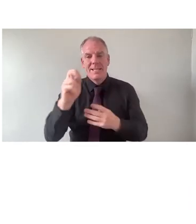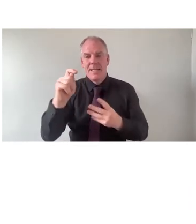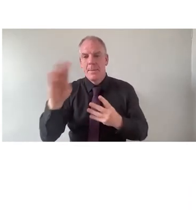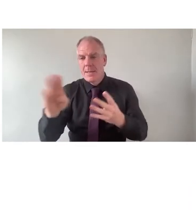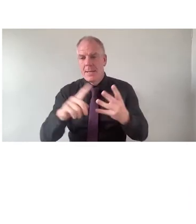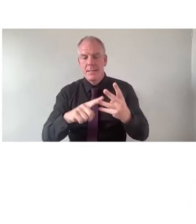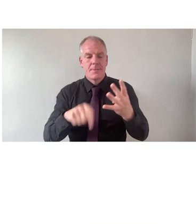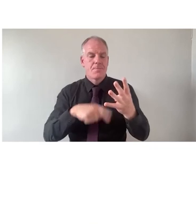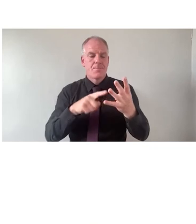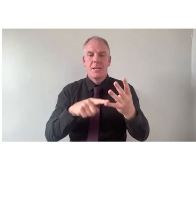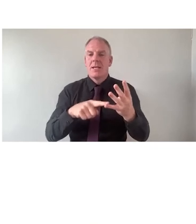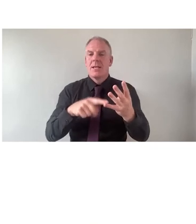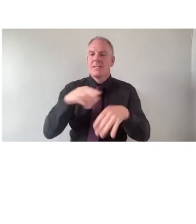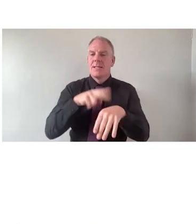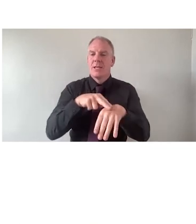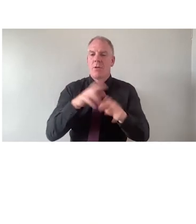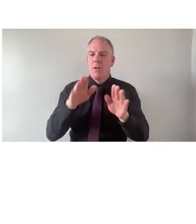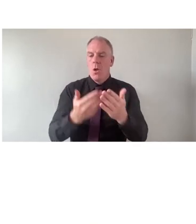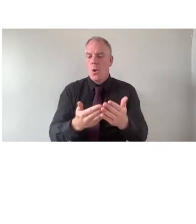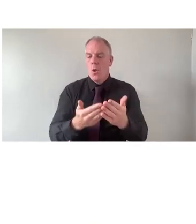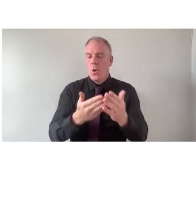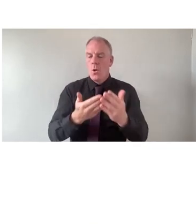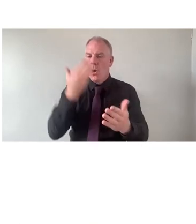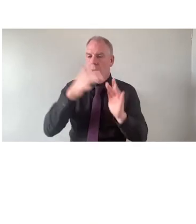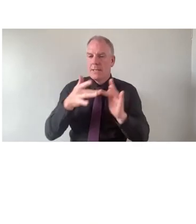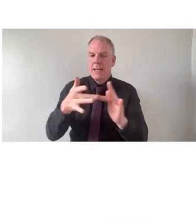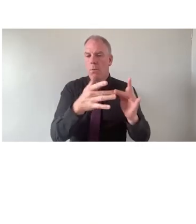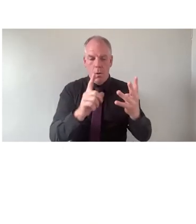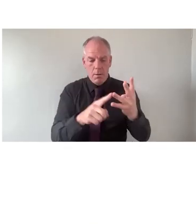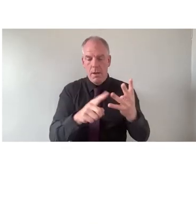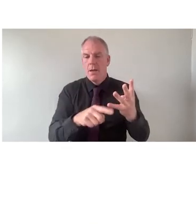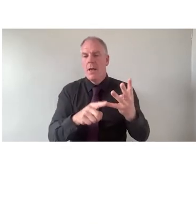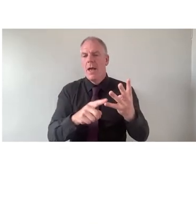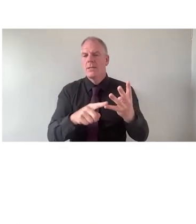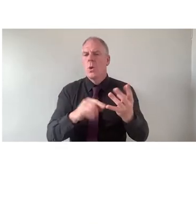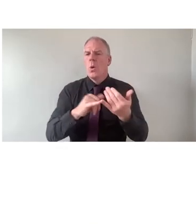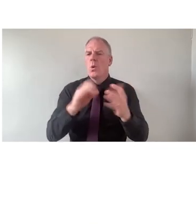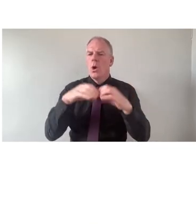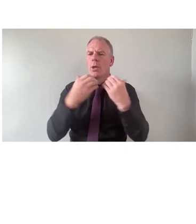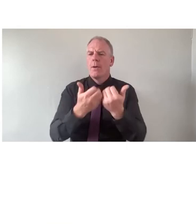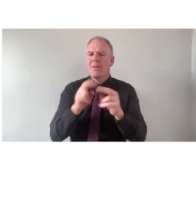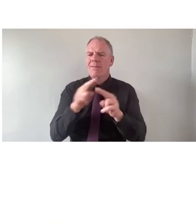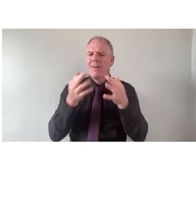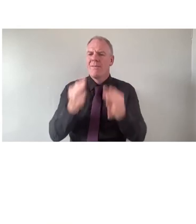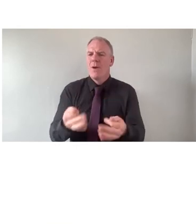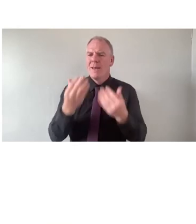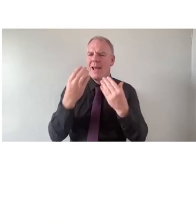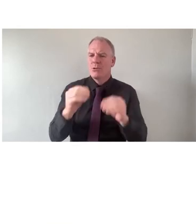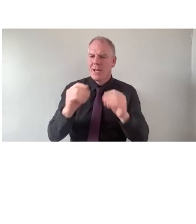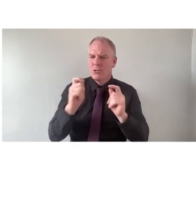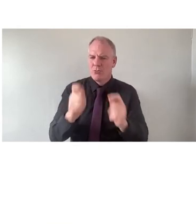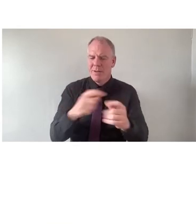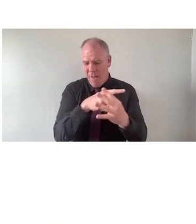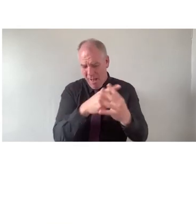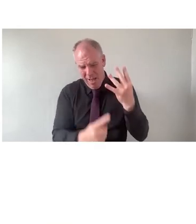infrastructure with the National Learning Network, and even those that are doing community and non-formal education and training. All of these are